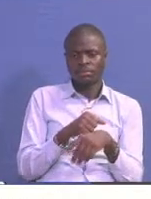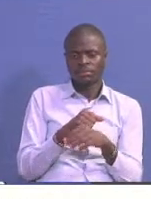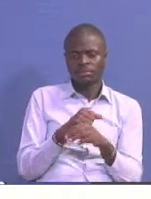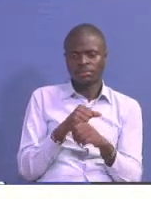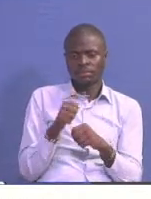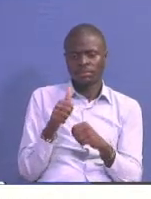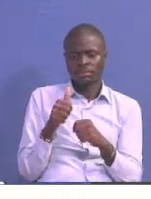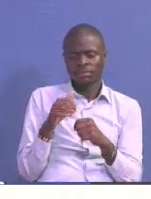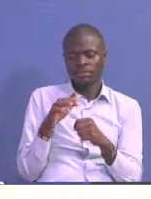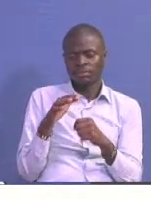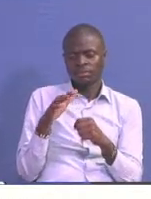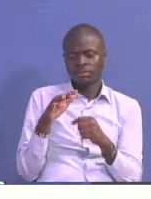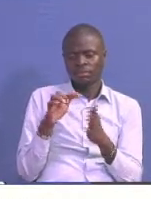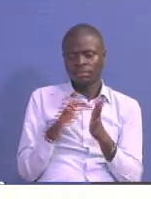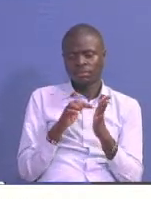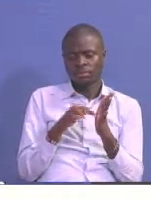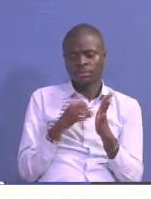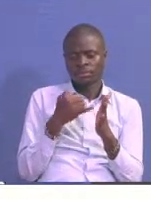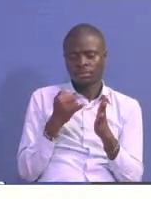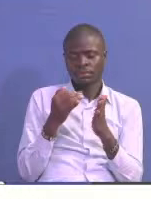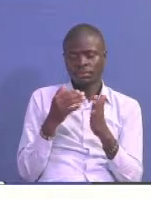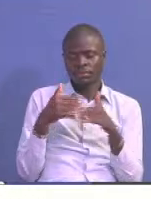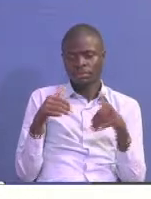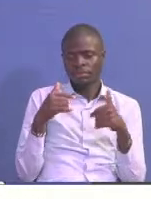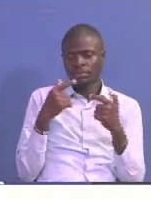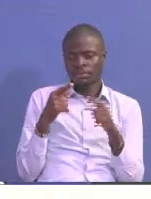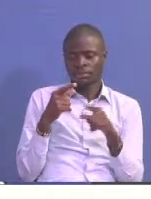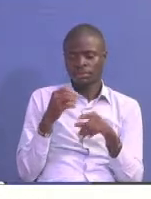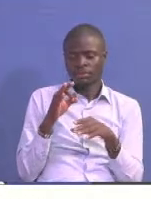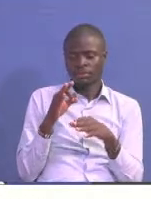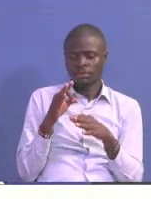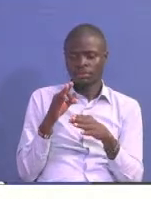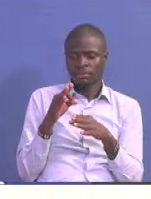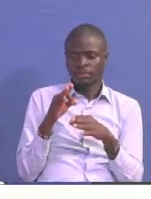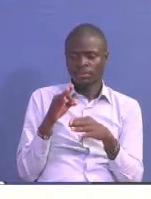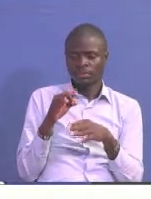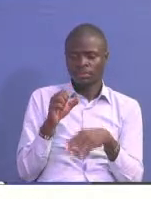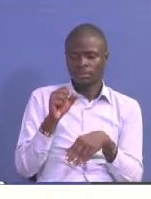The other point is, somebody has talked about strategic reforms.